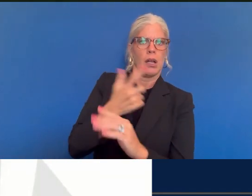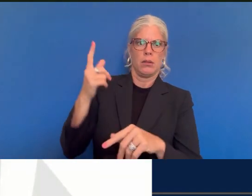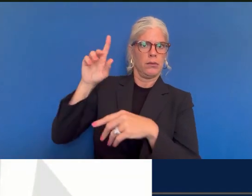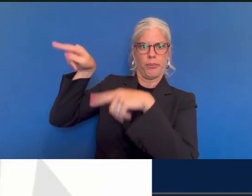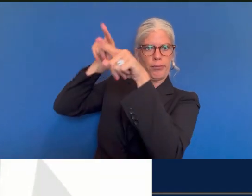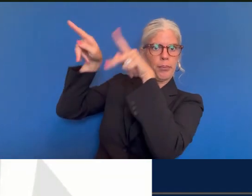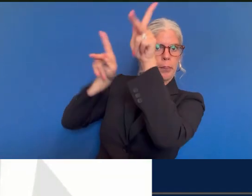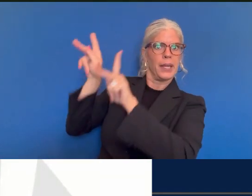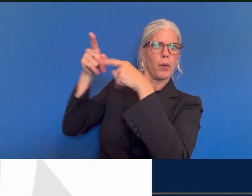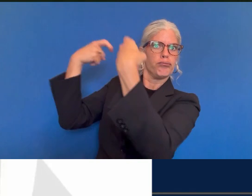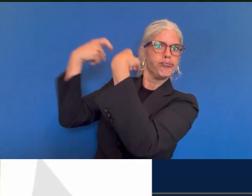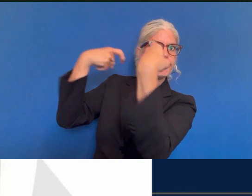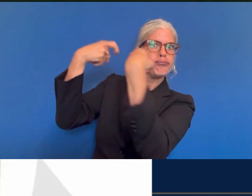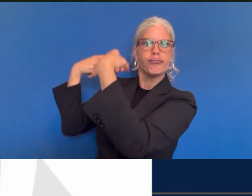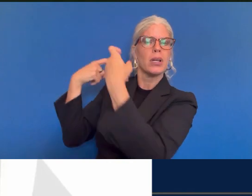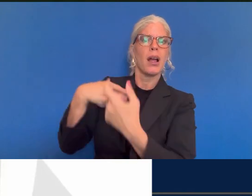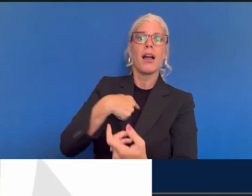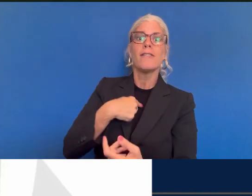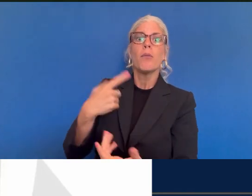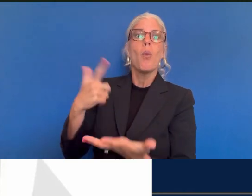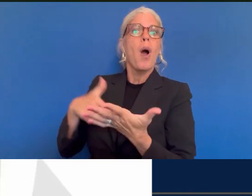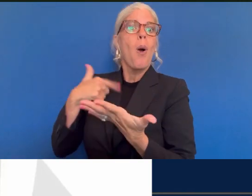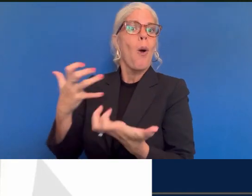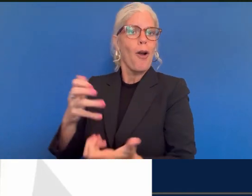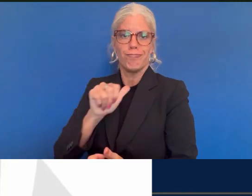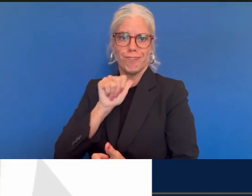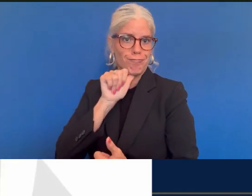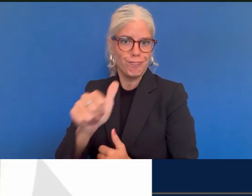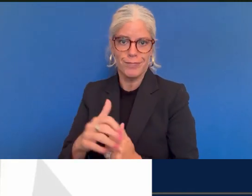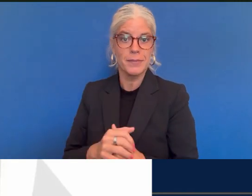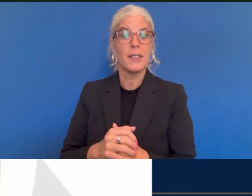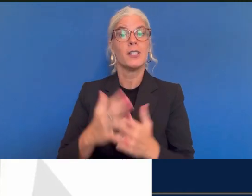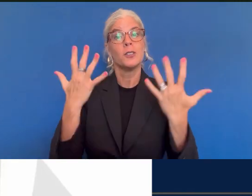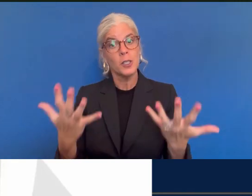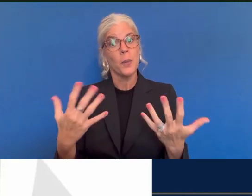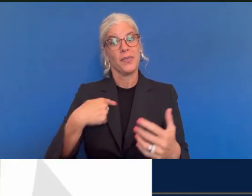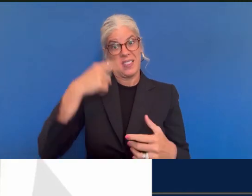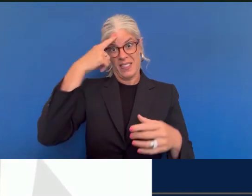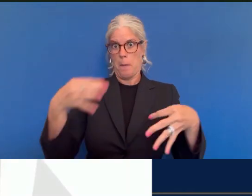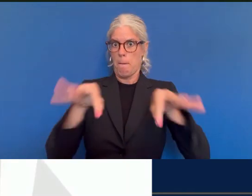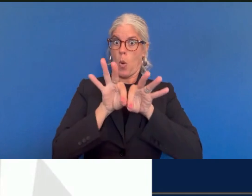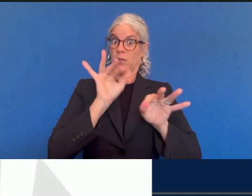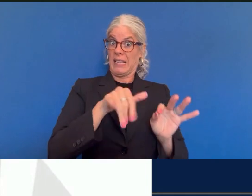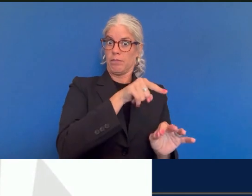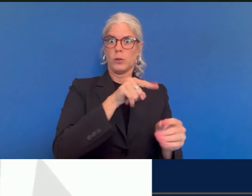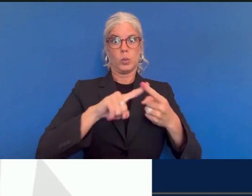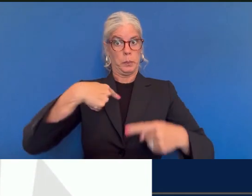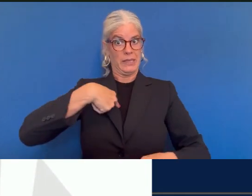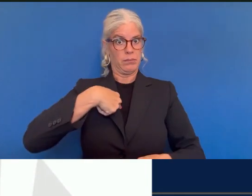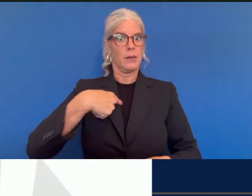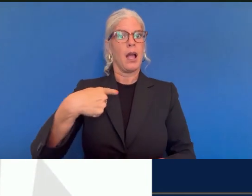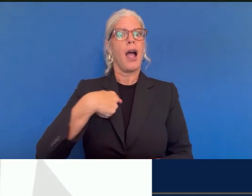think that that was very important to me. And I did make the decisions that I felt were right for me, and it turned out to be right for